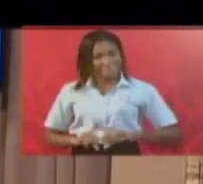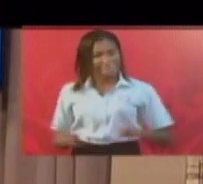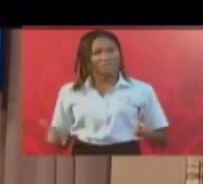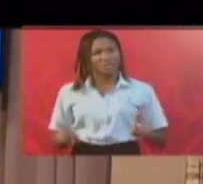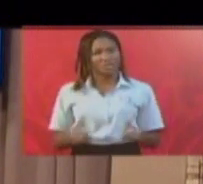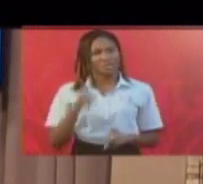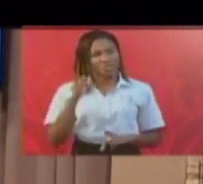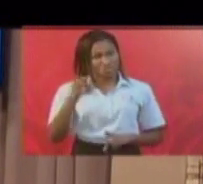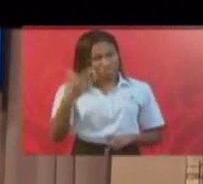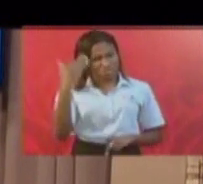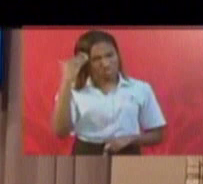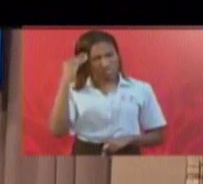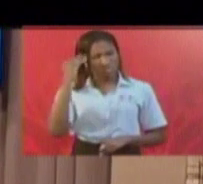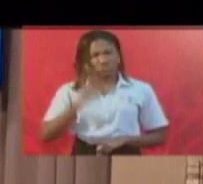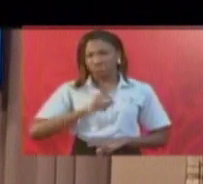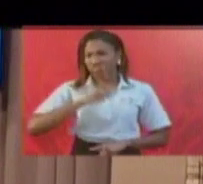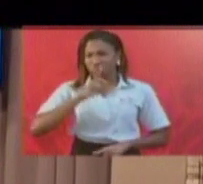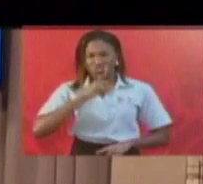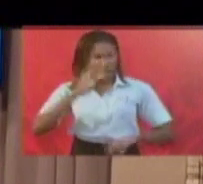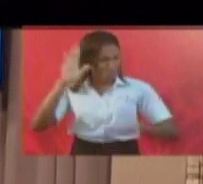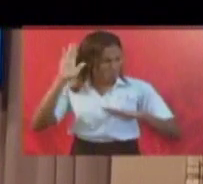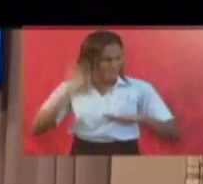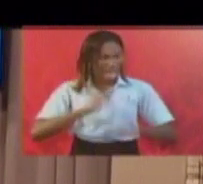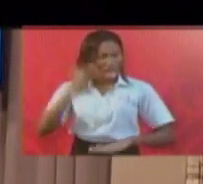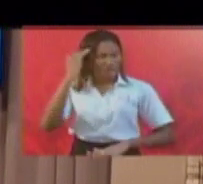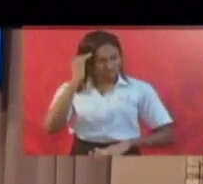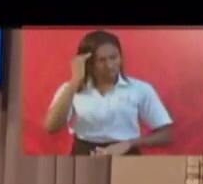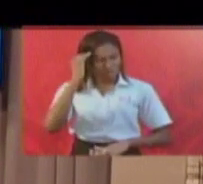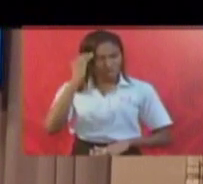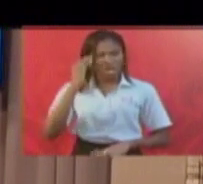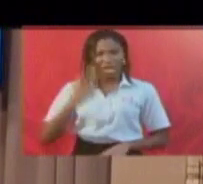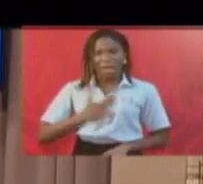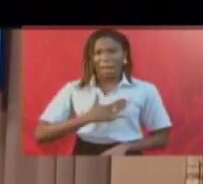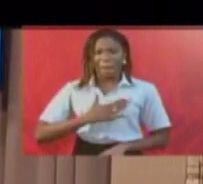swear on a holy book? You knew where that person was for the past 2 weeks.